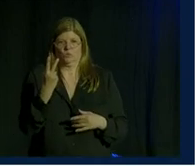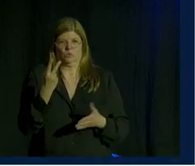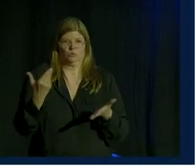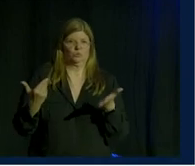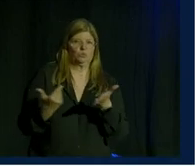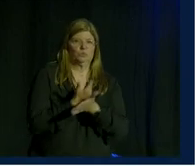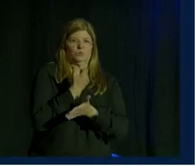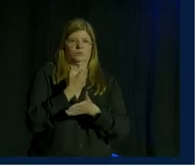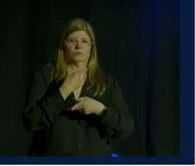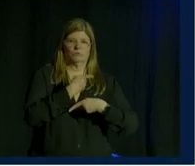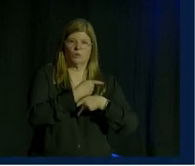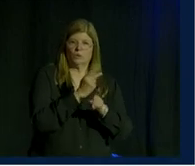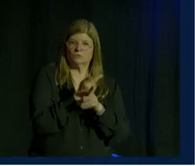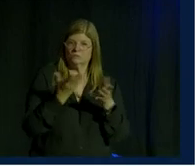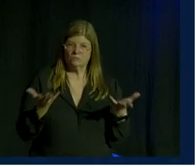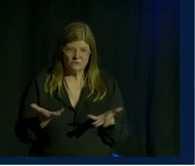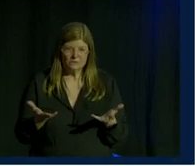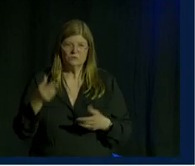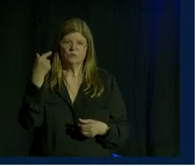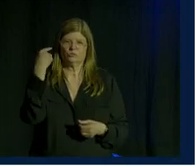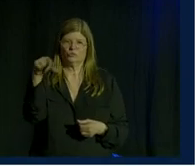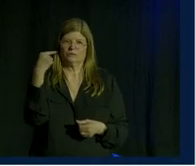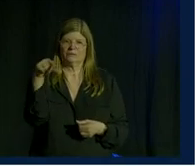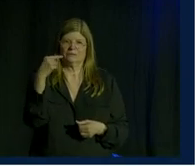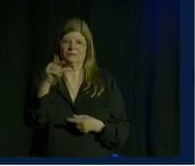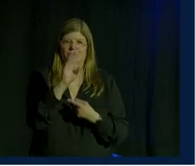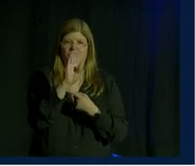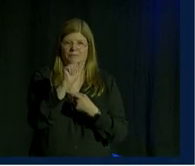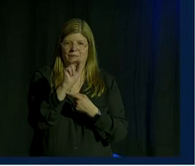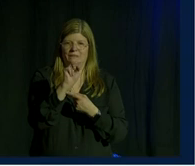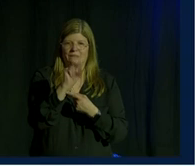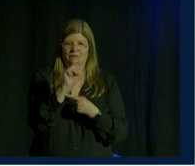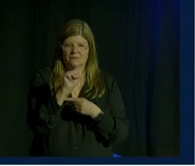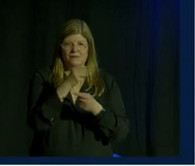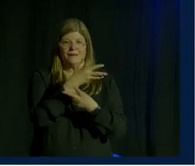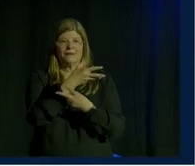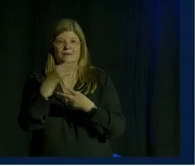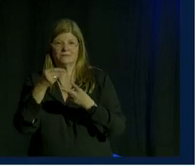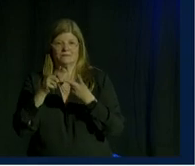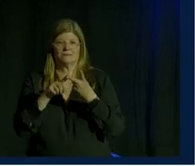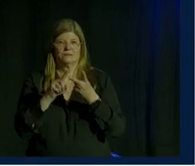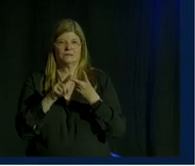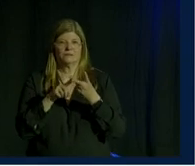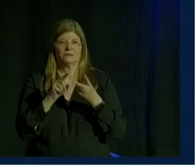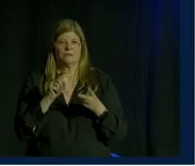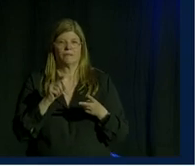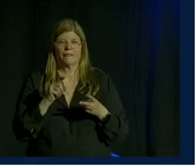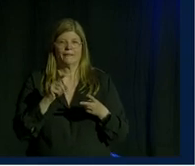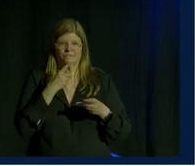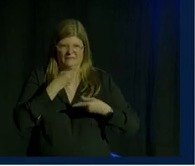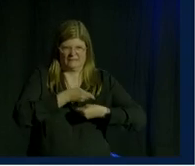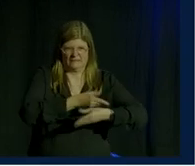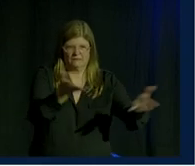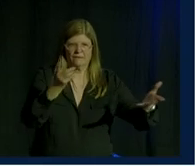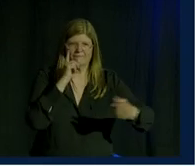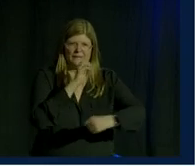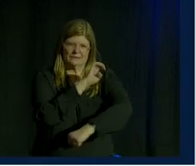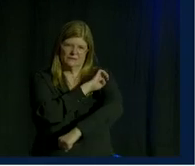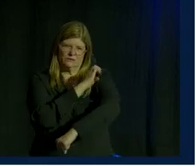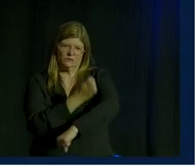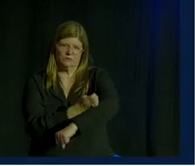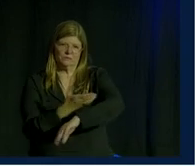Green Bank's pre-development energy loan, is a simple line of credit that funds customized design of energy improvements for new and existing